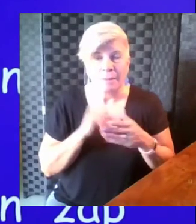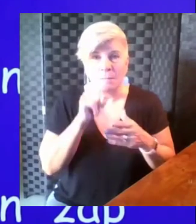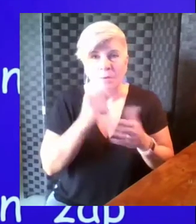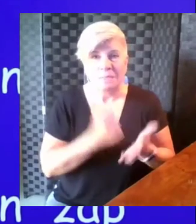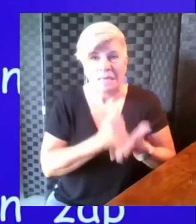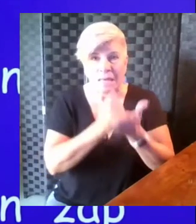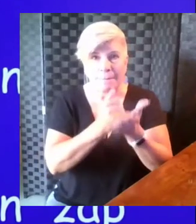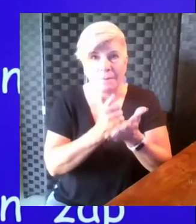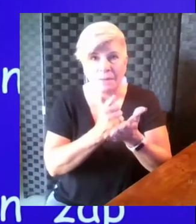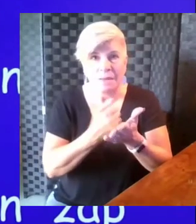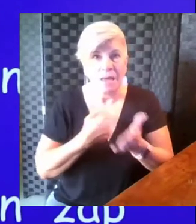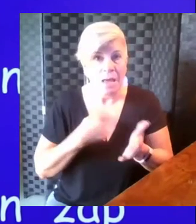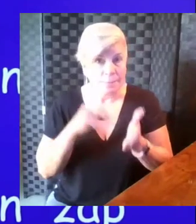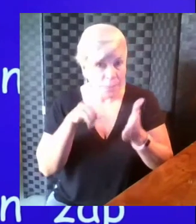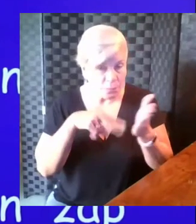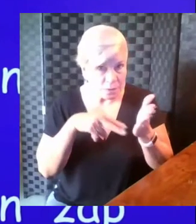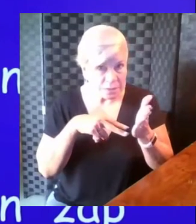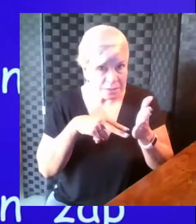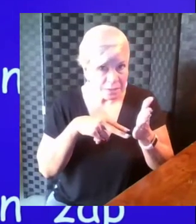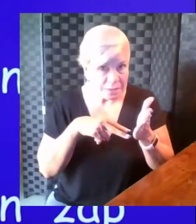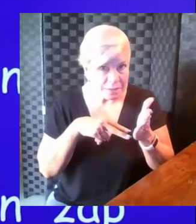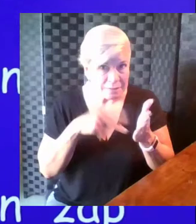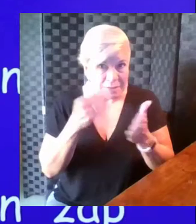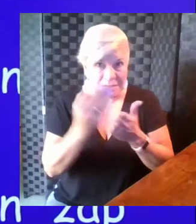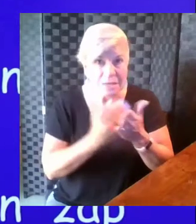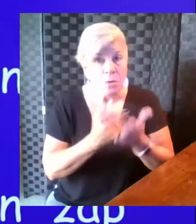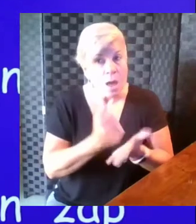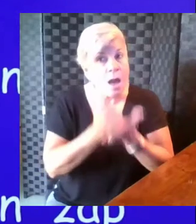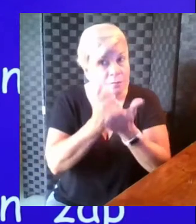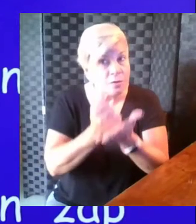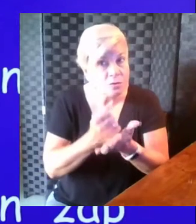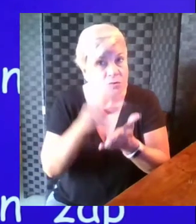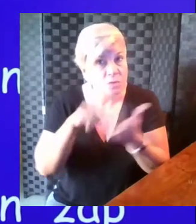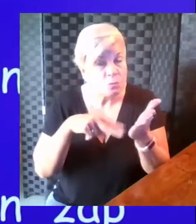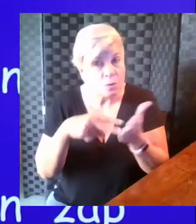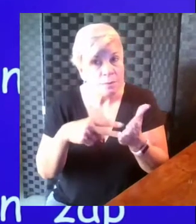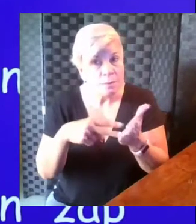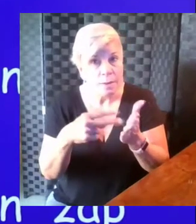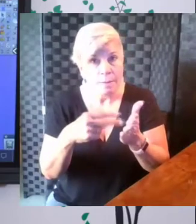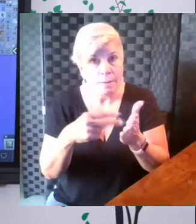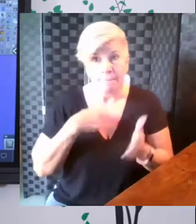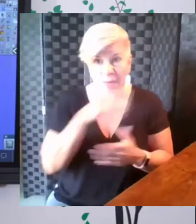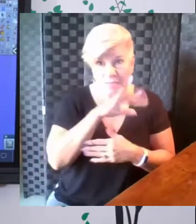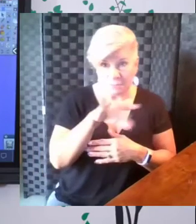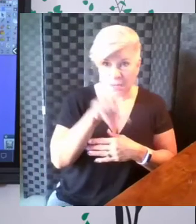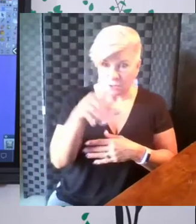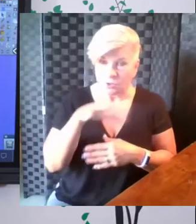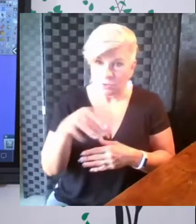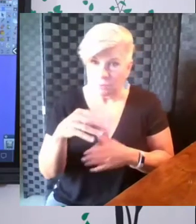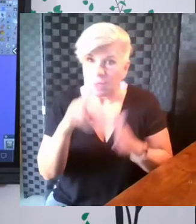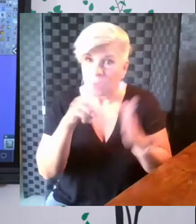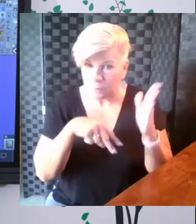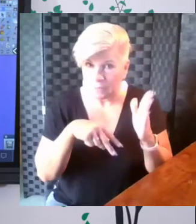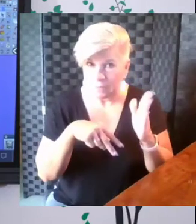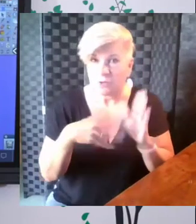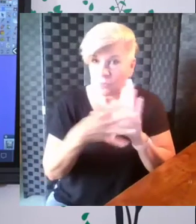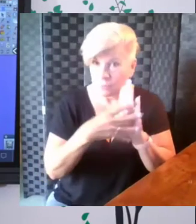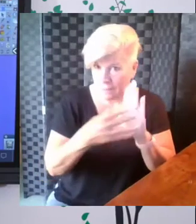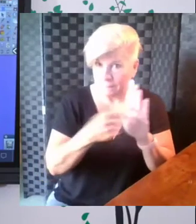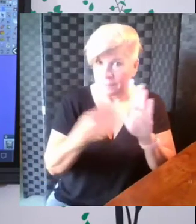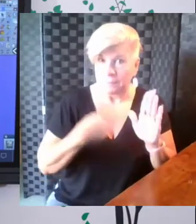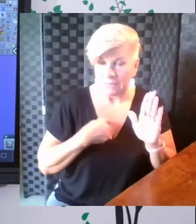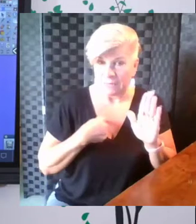help us. I'm going to read them, and this lesson is going to be really helpful if you just read them back to me. It's going to be great if you learn with